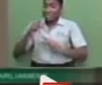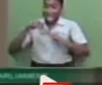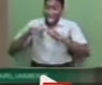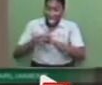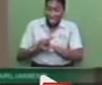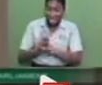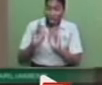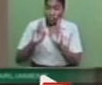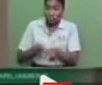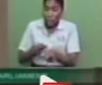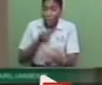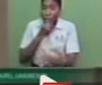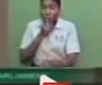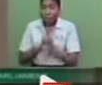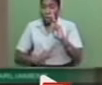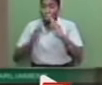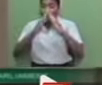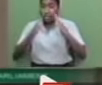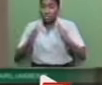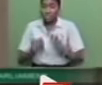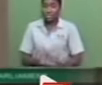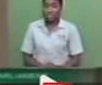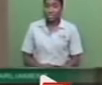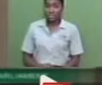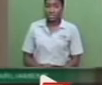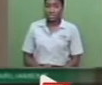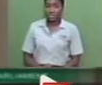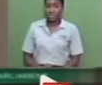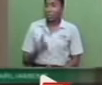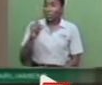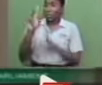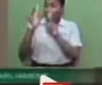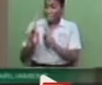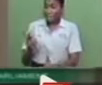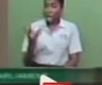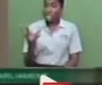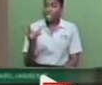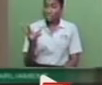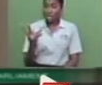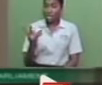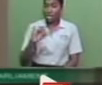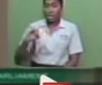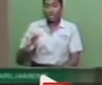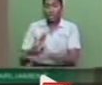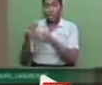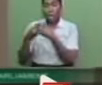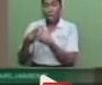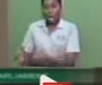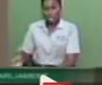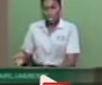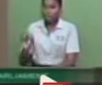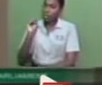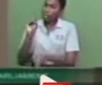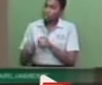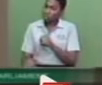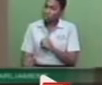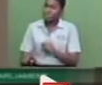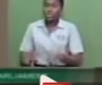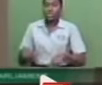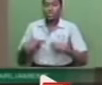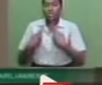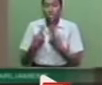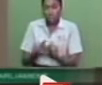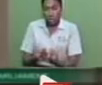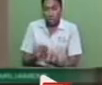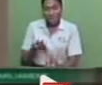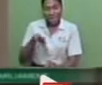me her husband lost his job and she had to go out to work. She got a job in a small, what we used to call a long time, a